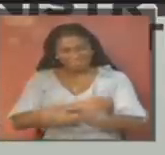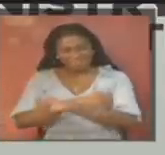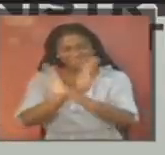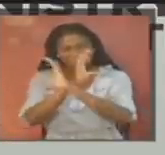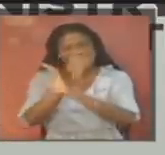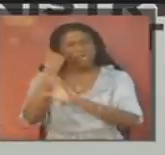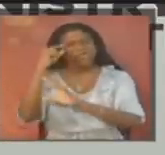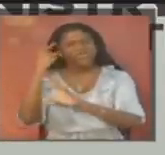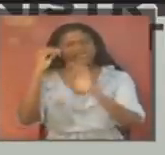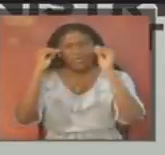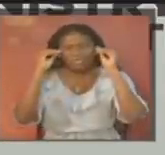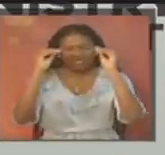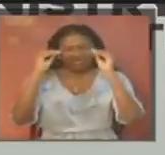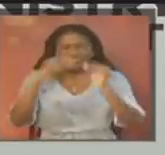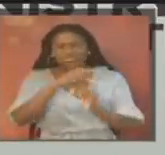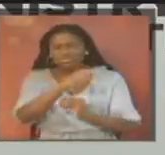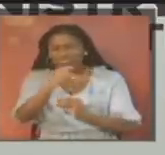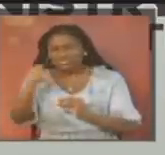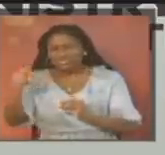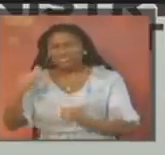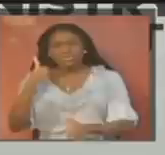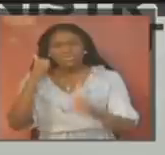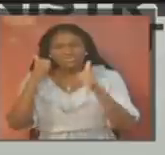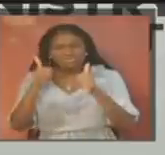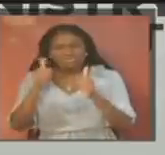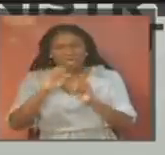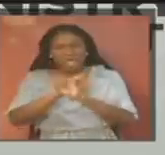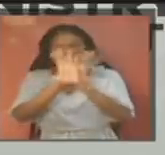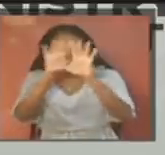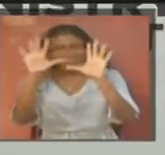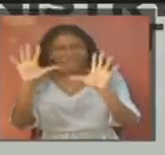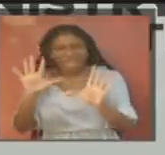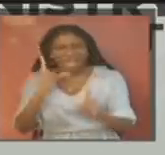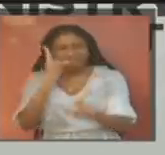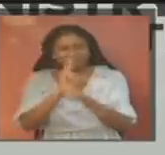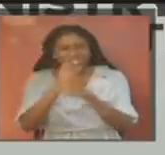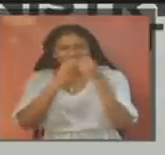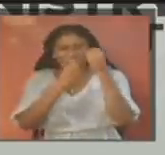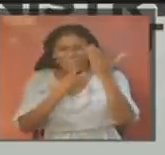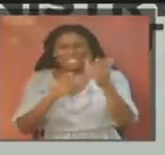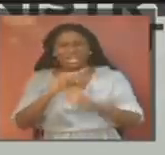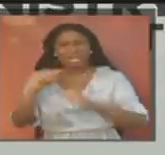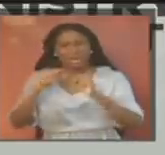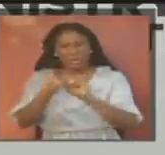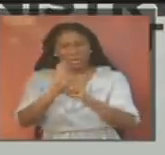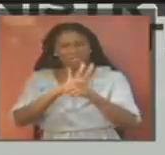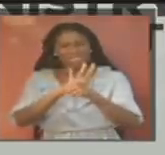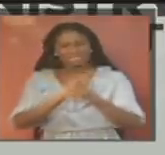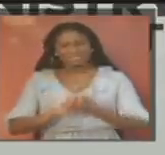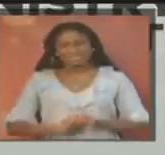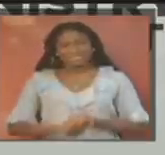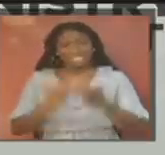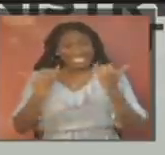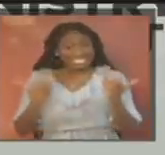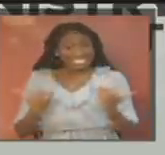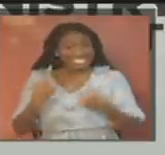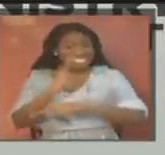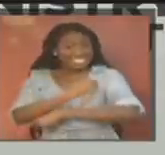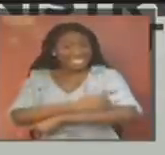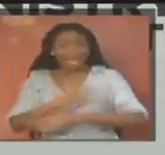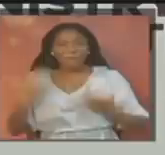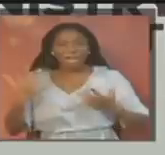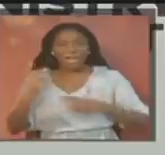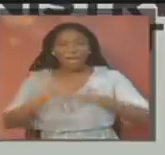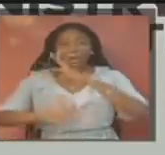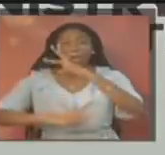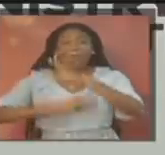provides you with clear and accurate information on COVID-19. We also recognize today as World Blood Donor